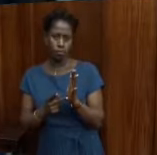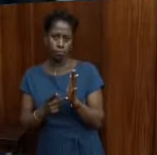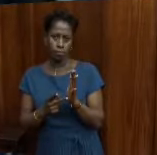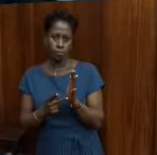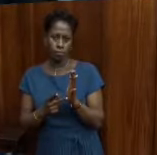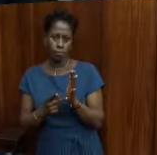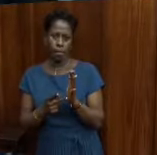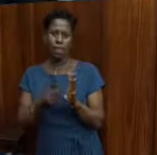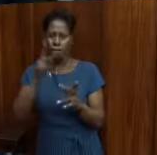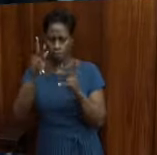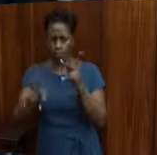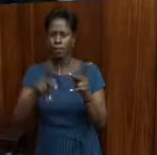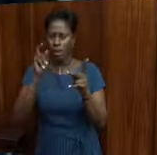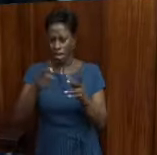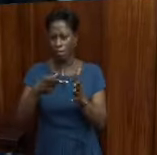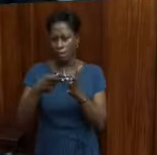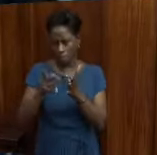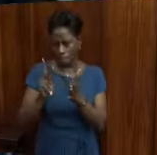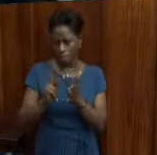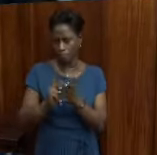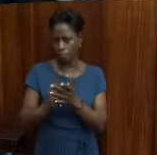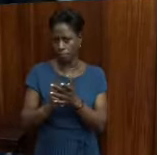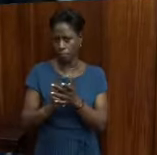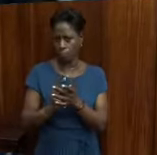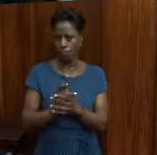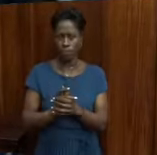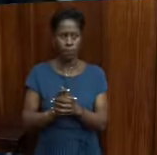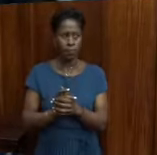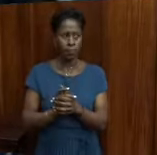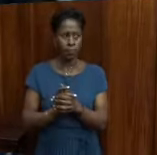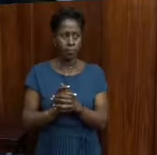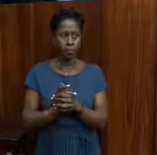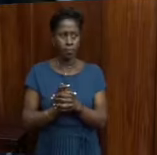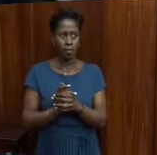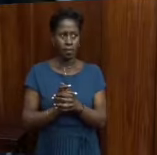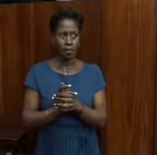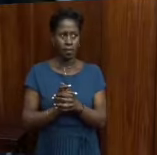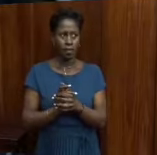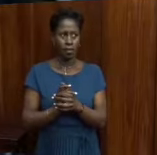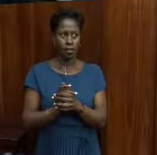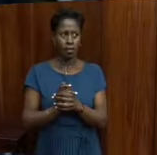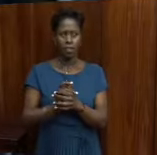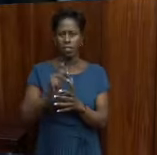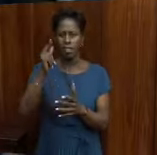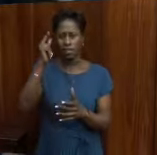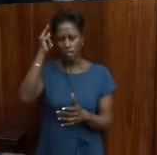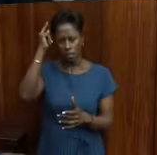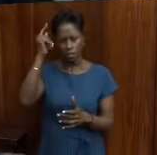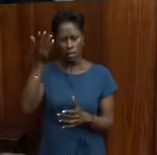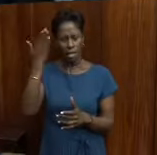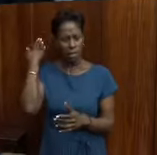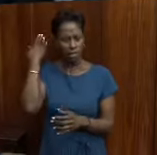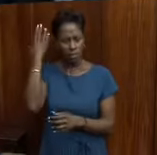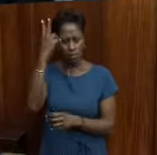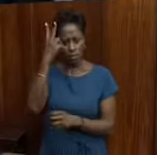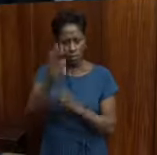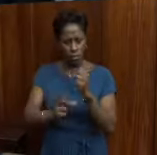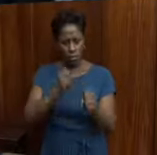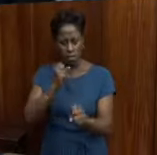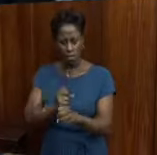affordable. Over the last 2 years, government has been battling the containment of the COVID virus. Presently,